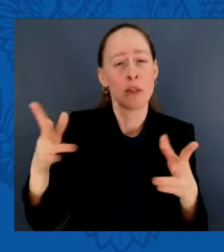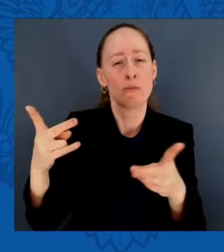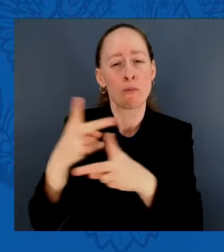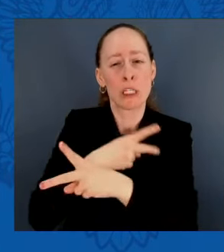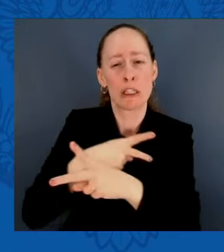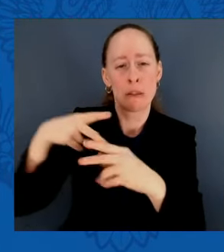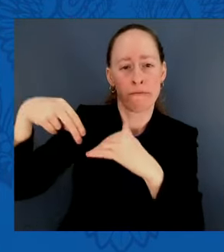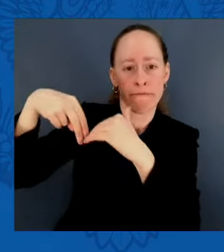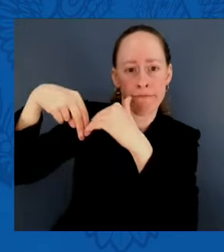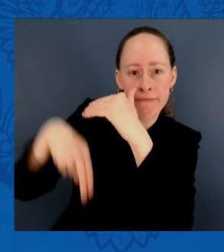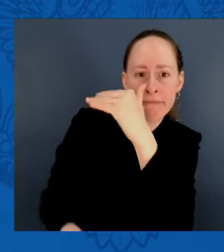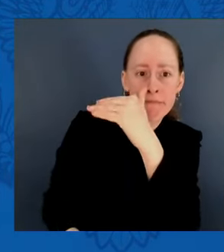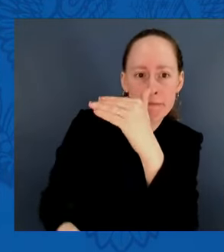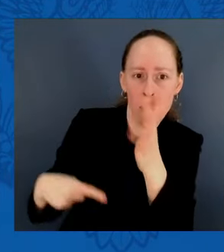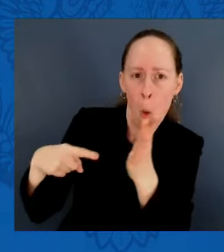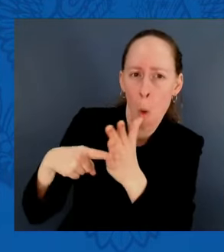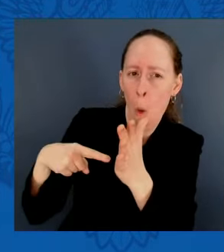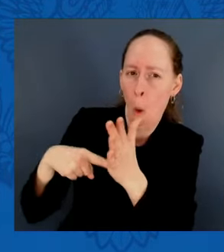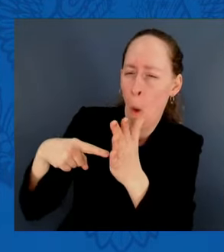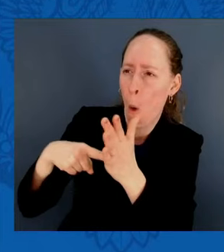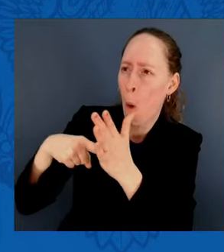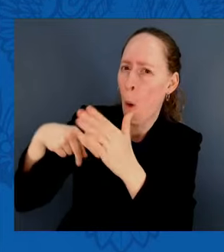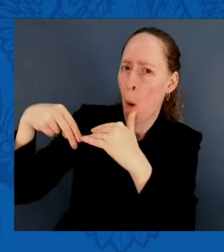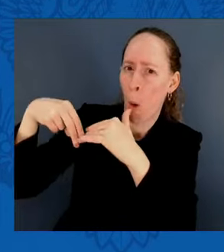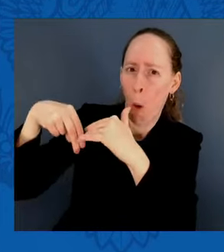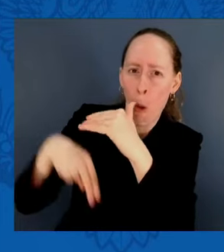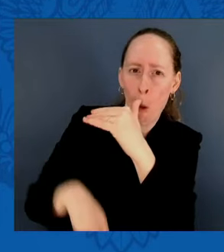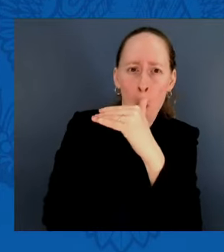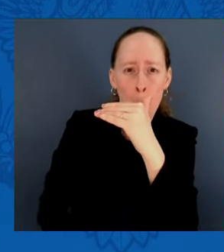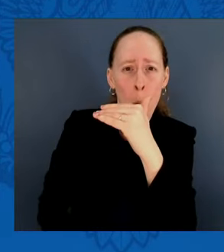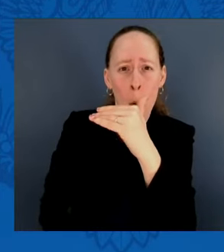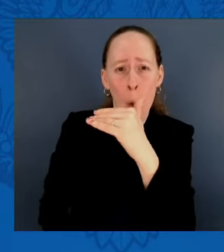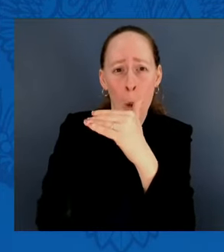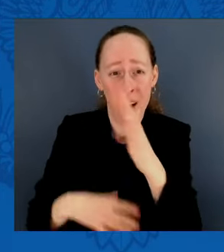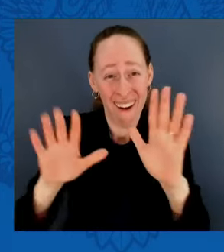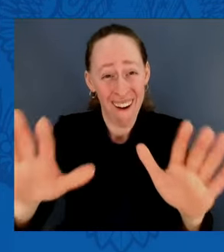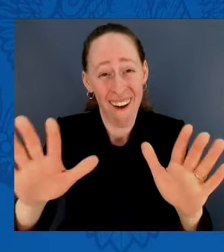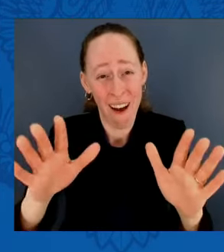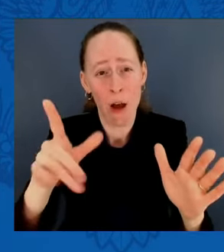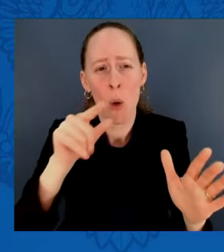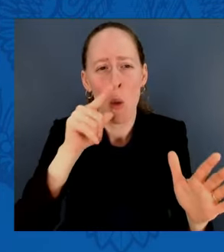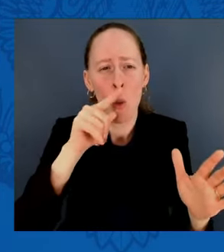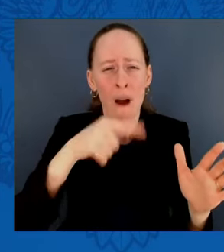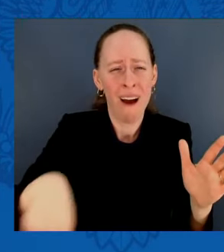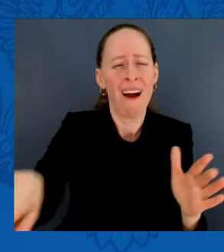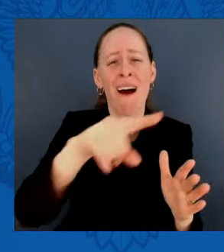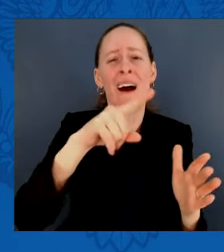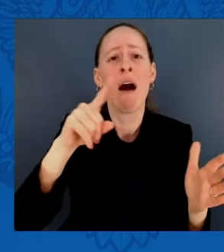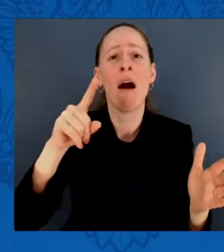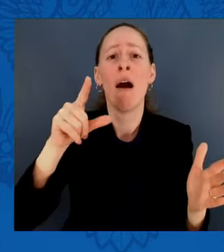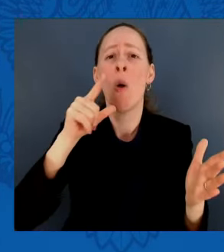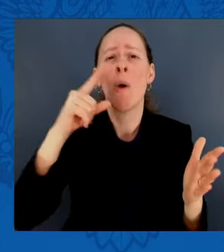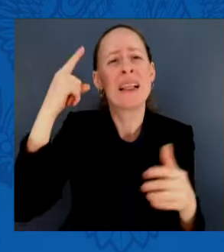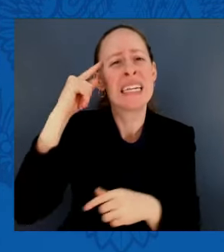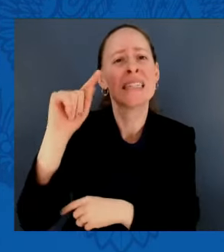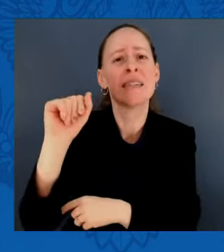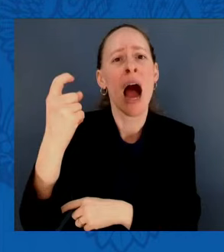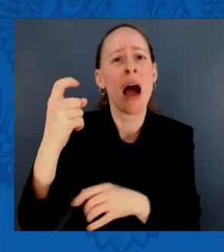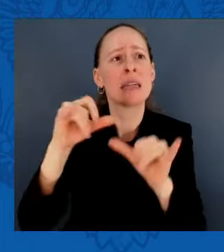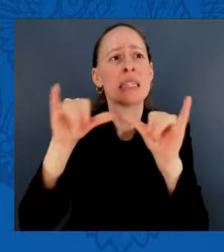at home, does anybody really think the tax code is fair? No! Do you really think the wealthy and big corporations need